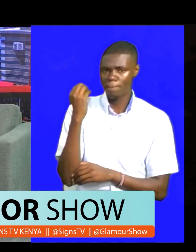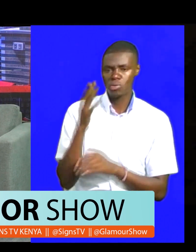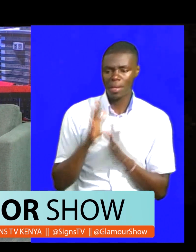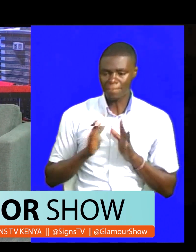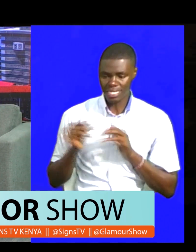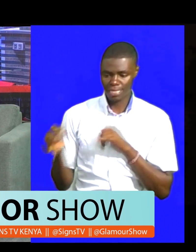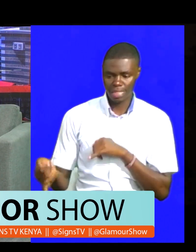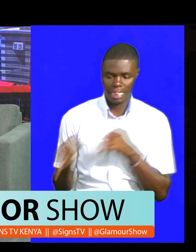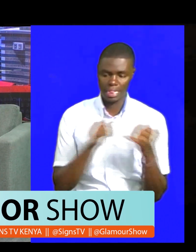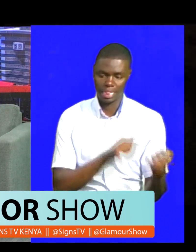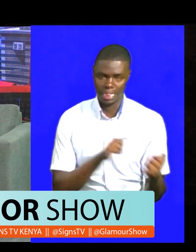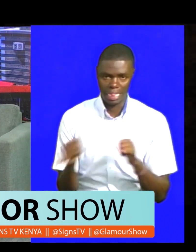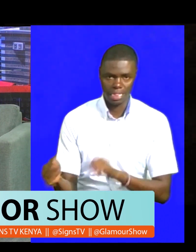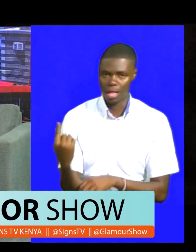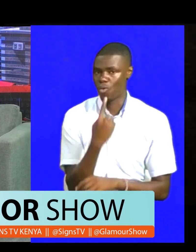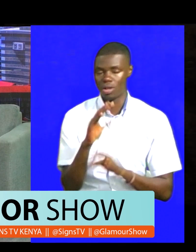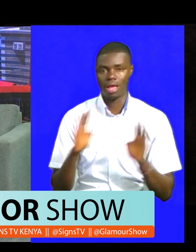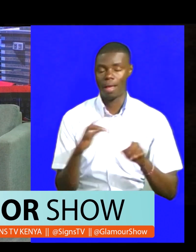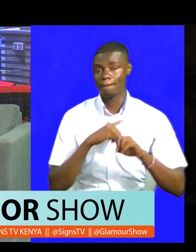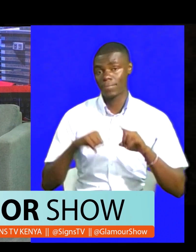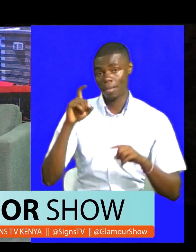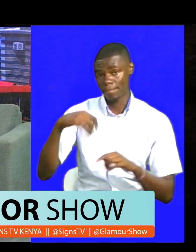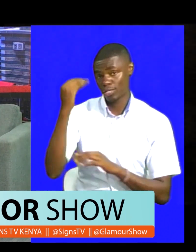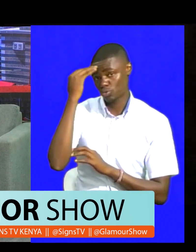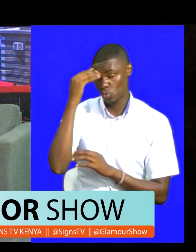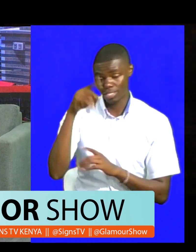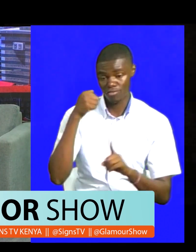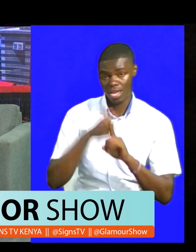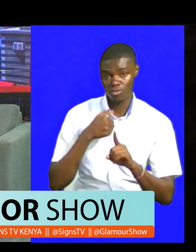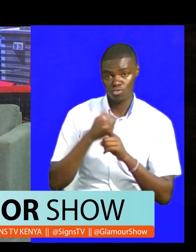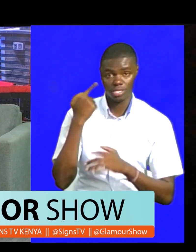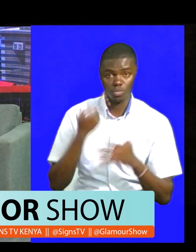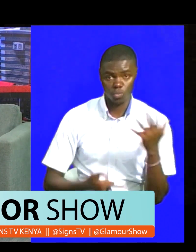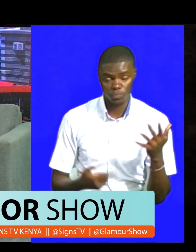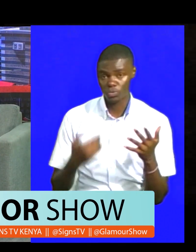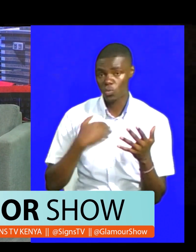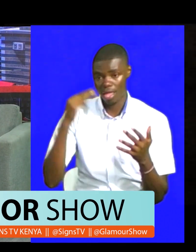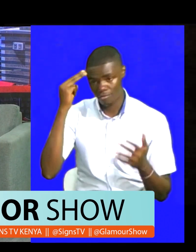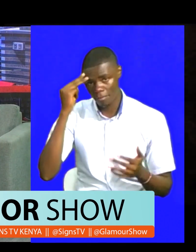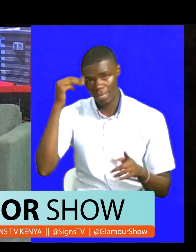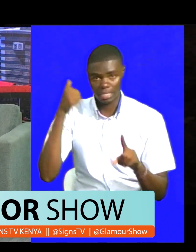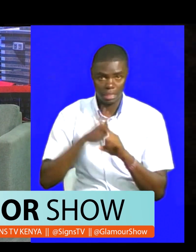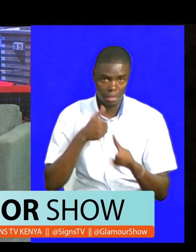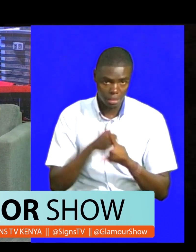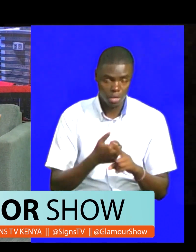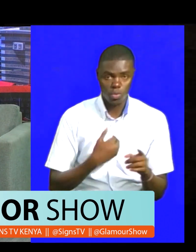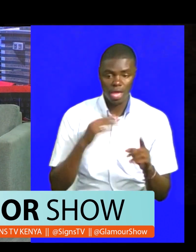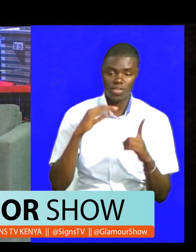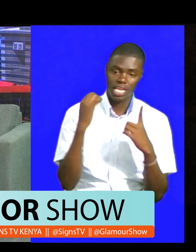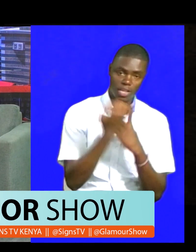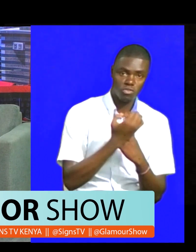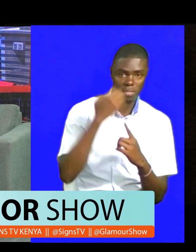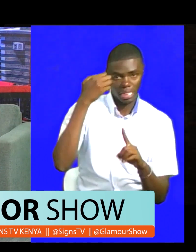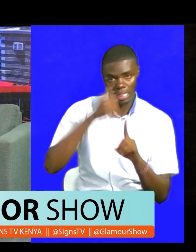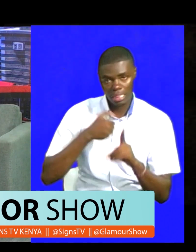catwalk. It's a whole package. You have to know what you are advocating for. We have mental advocates, we have